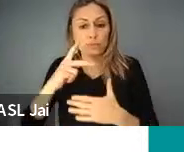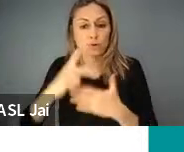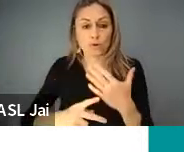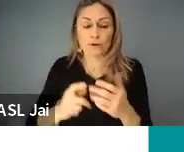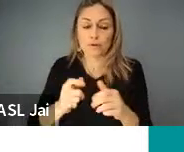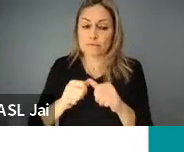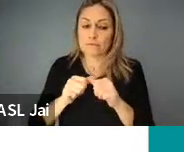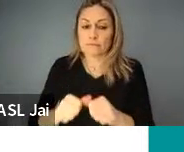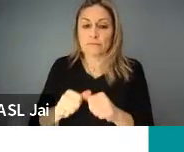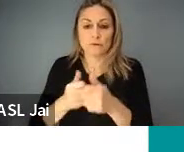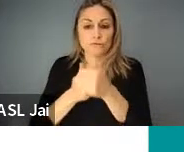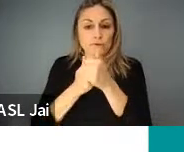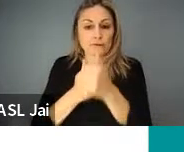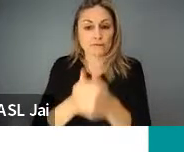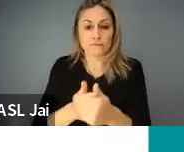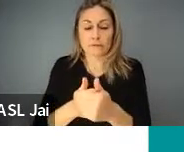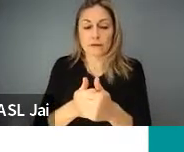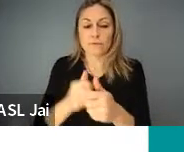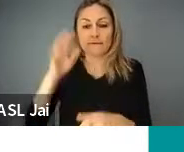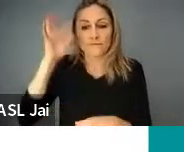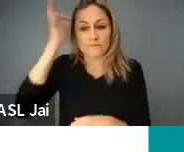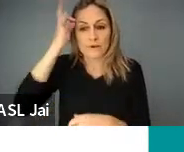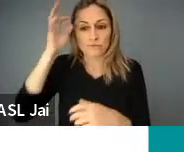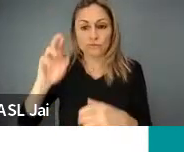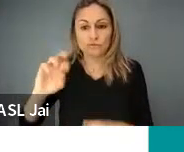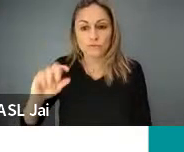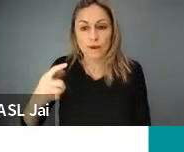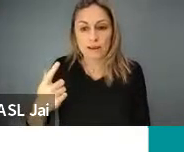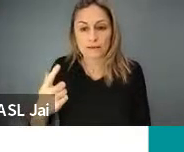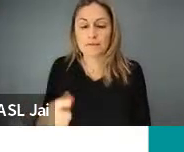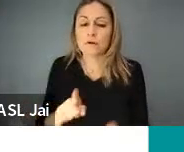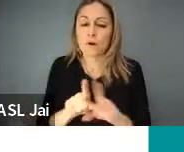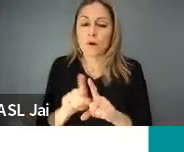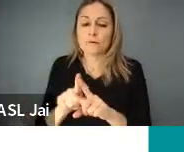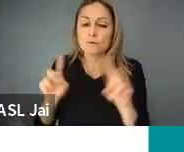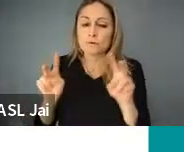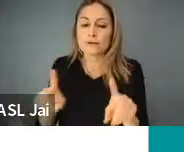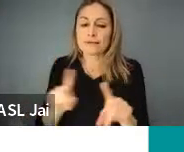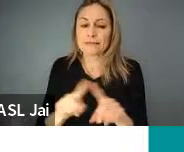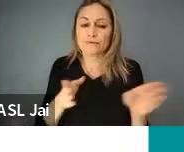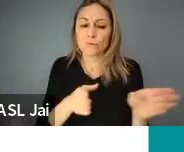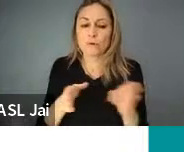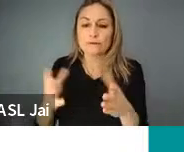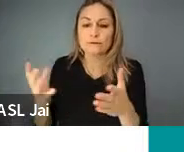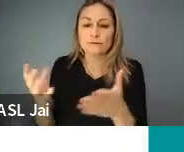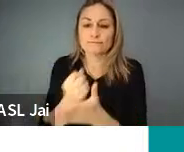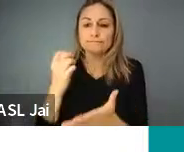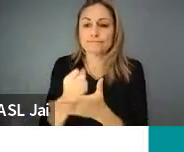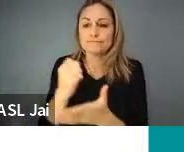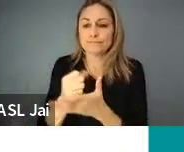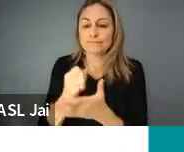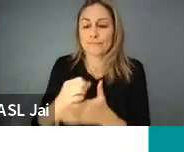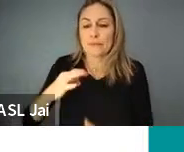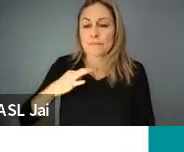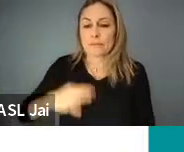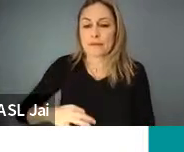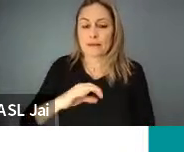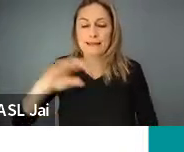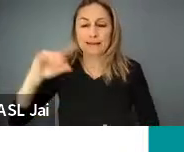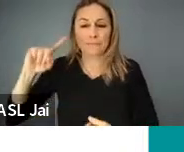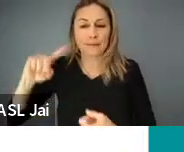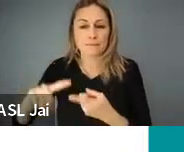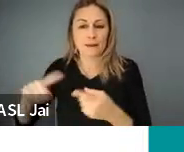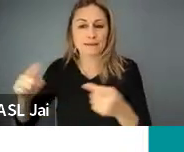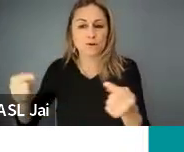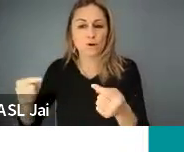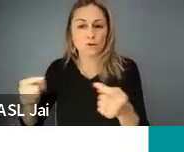federal regulations, and we also look at ways to maximize benefits while also minimizing harm